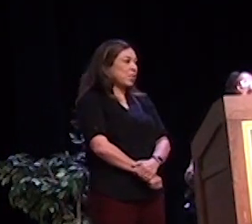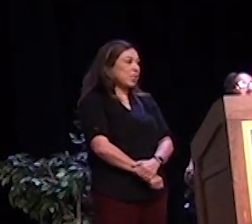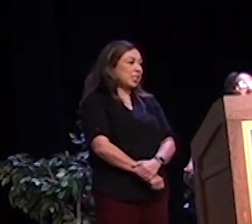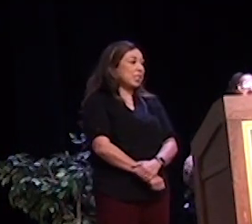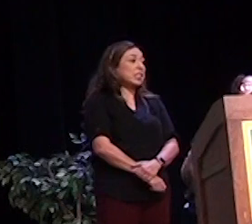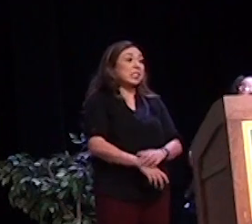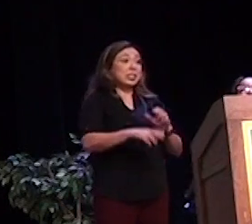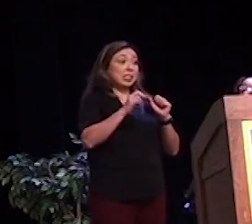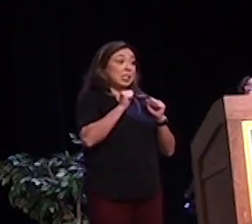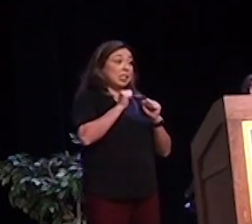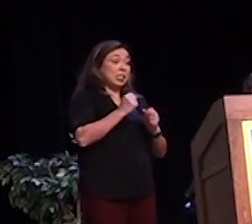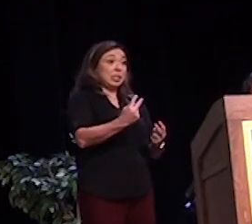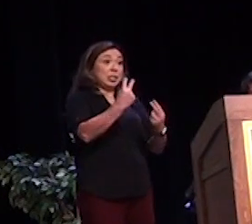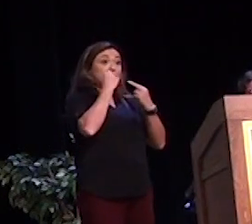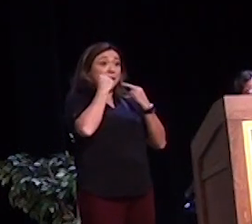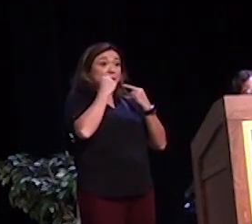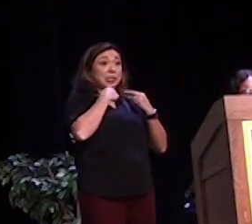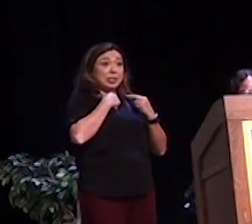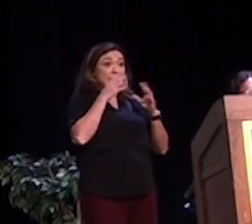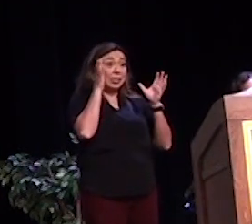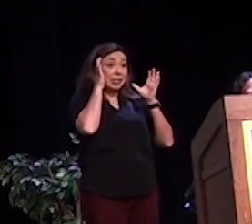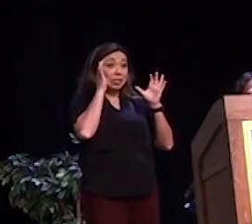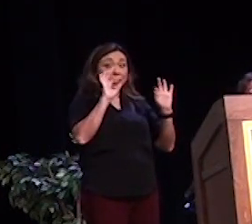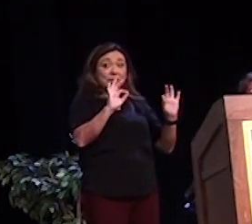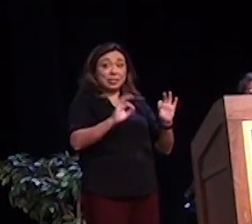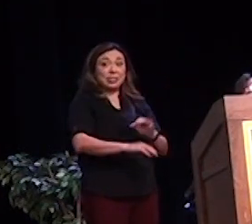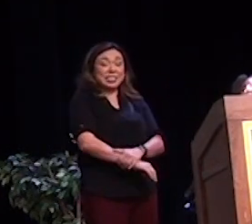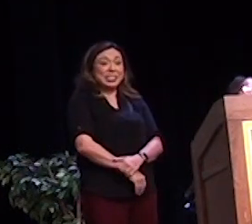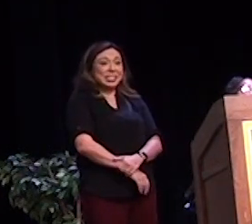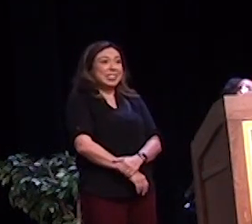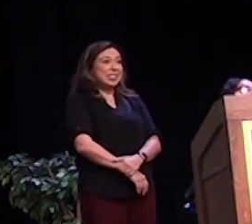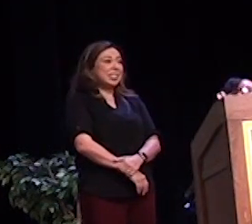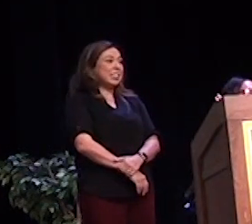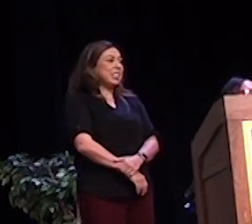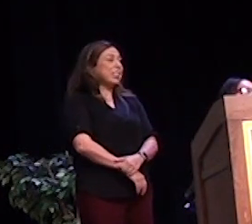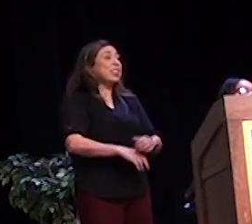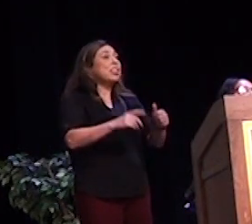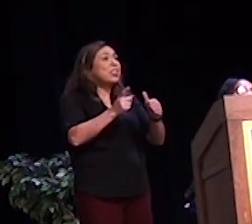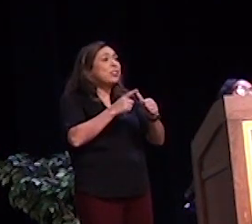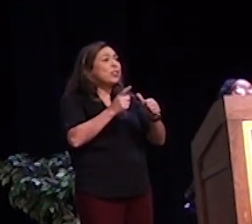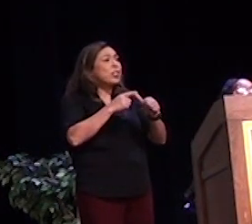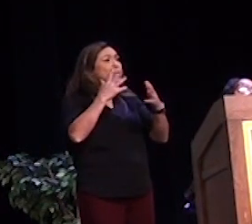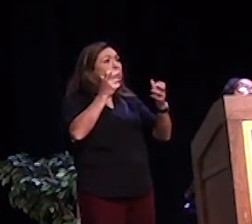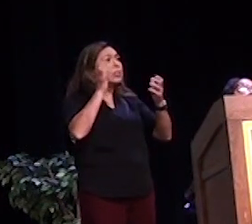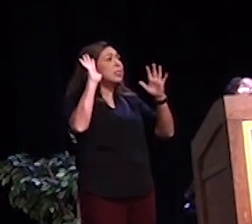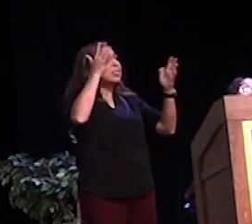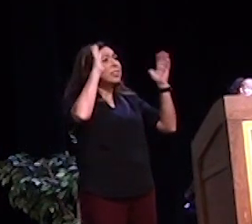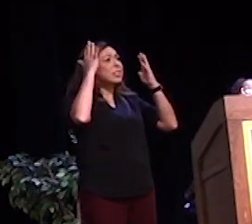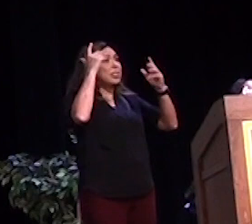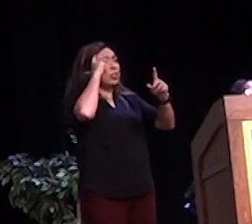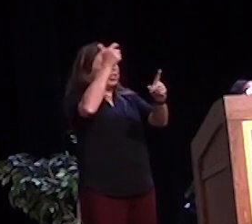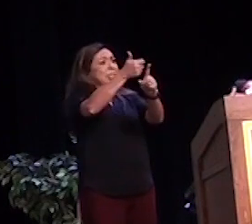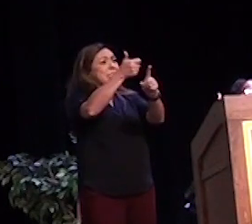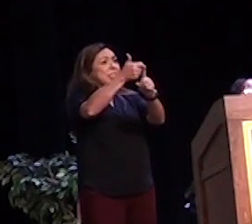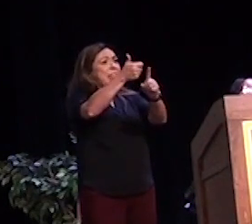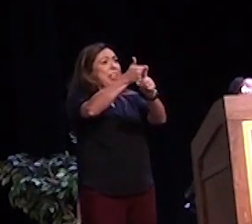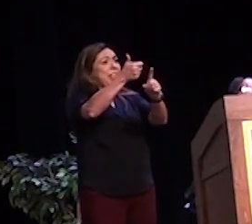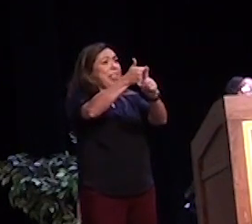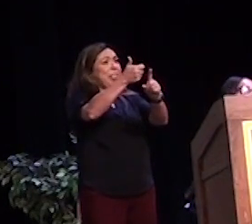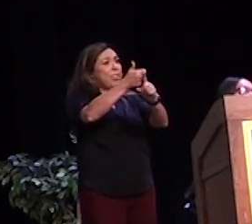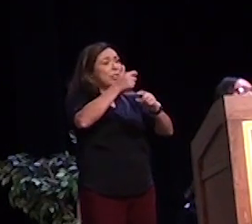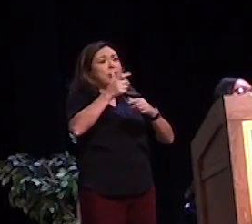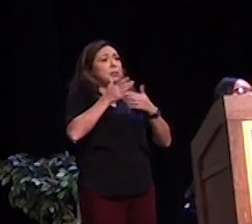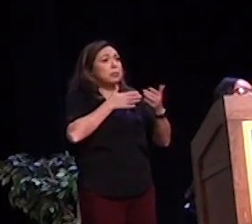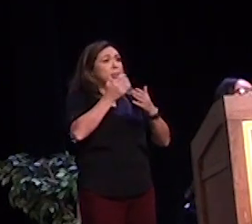Can y'all see me? Can you hear me? Yes. First of all, give yourselves a huge round of applause, whether